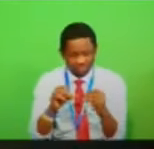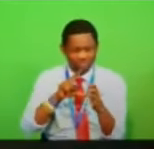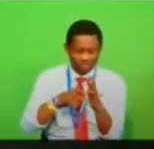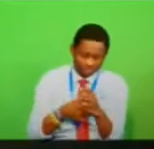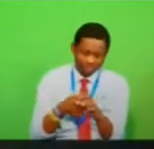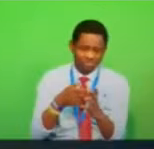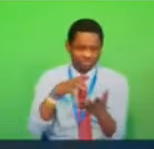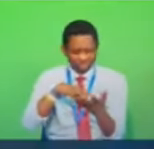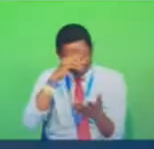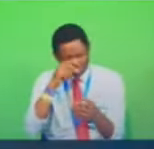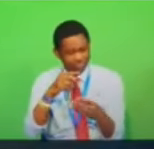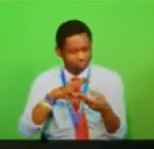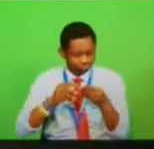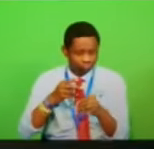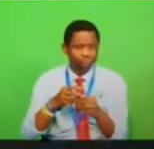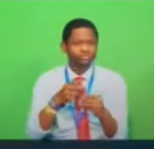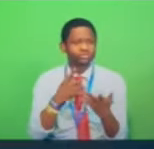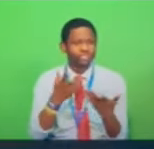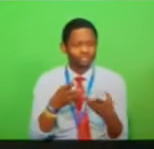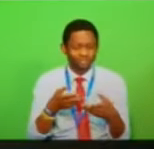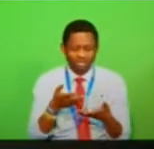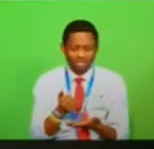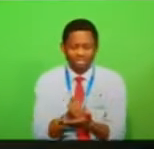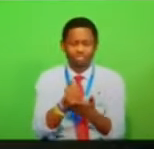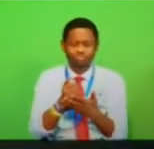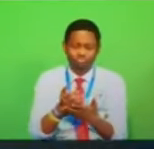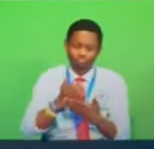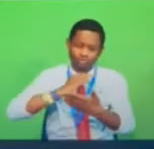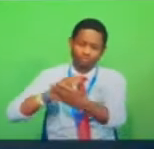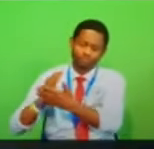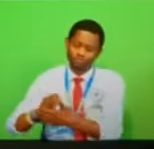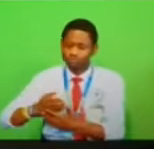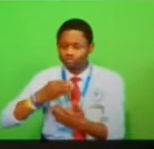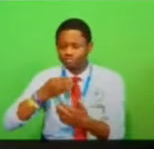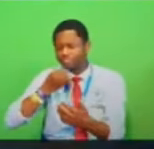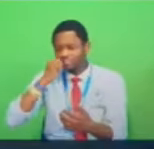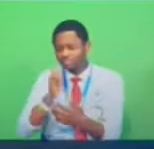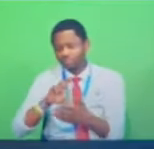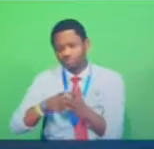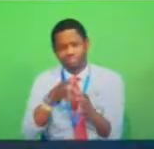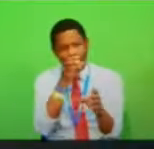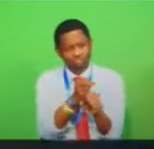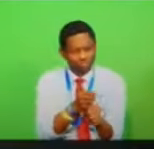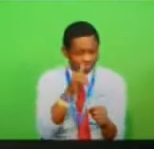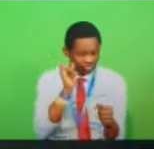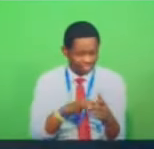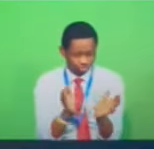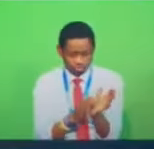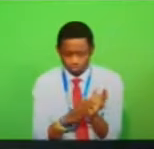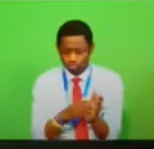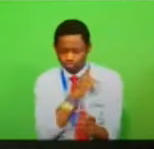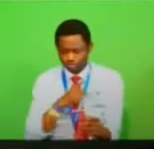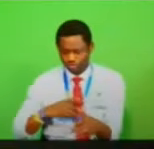attempted to bring about the avoidance of evil and the accomplishment of good. So this was the school they were attending, so that they